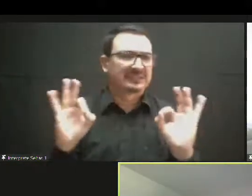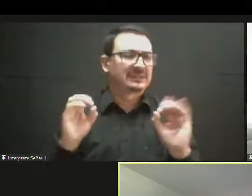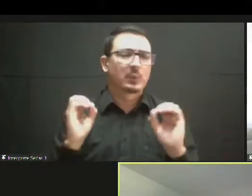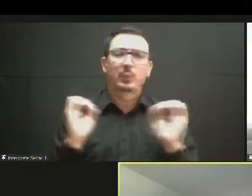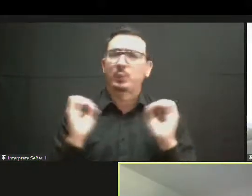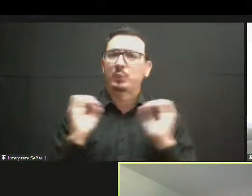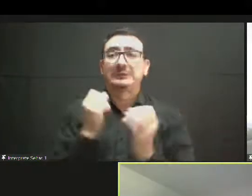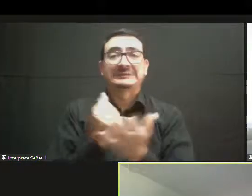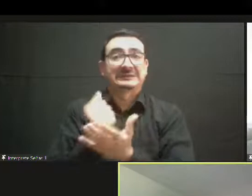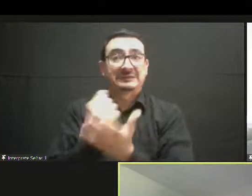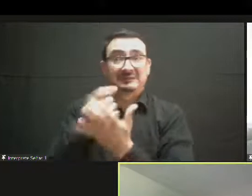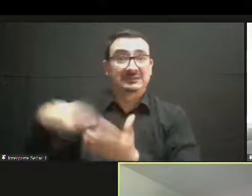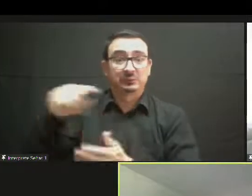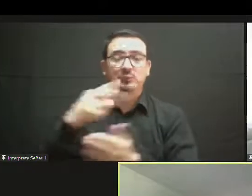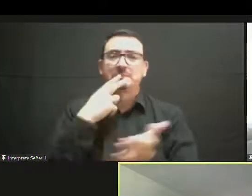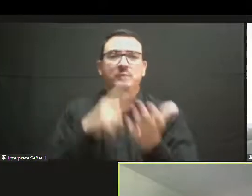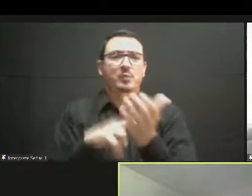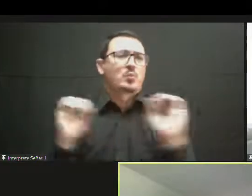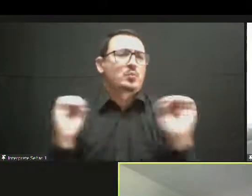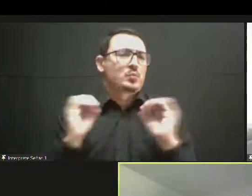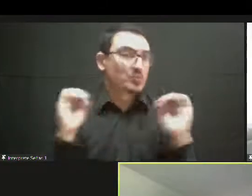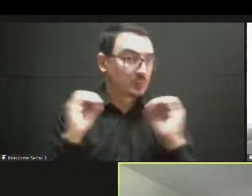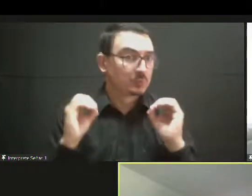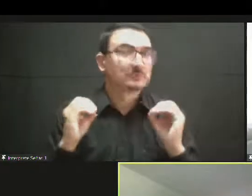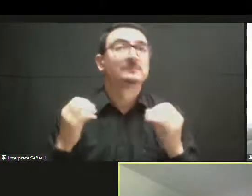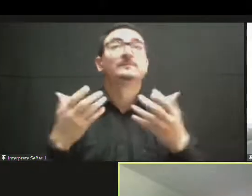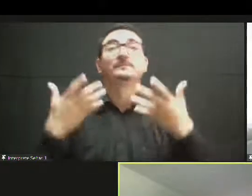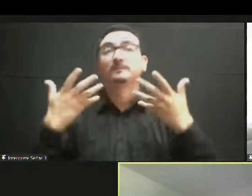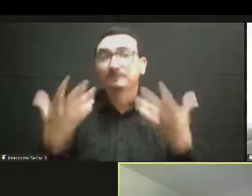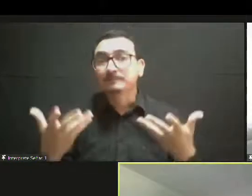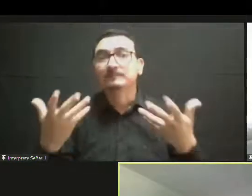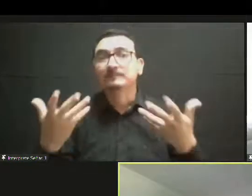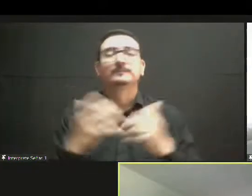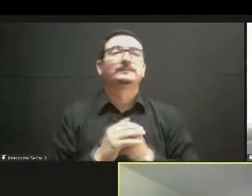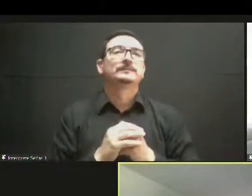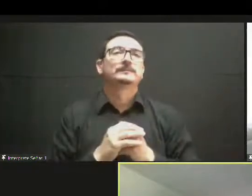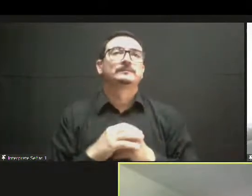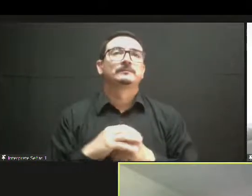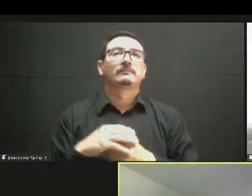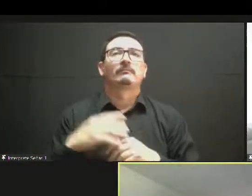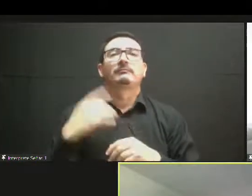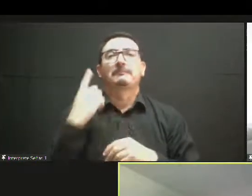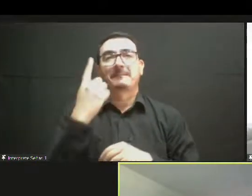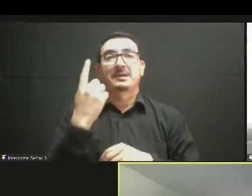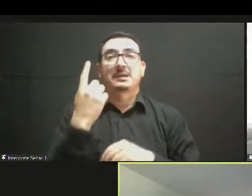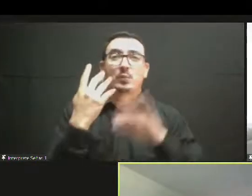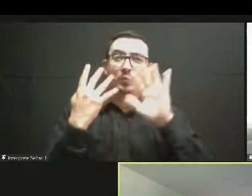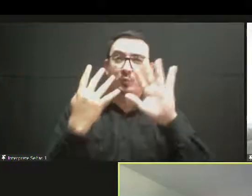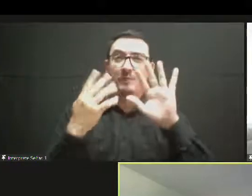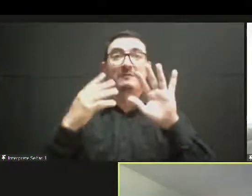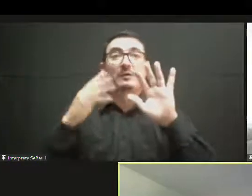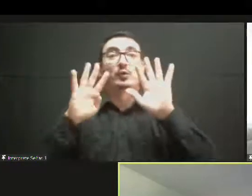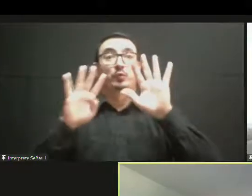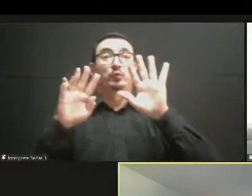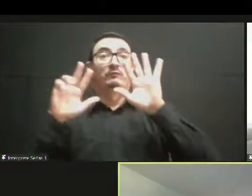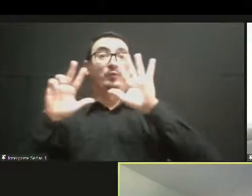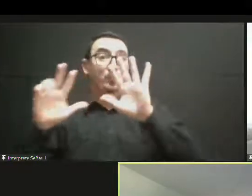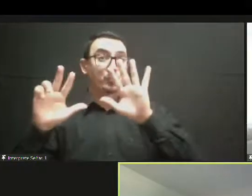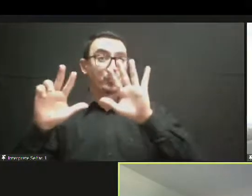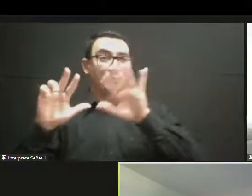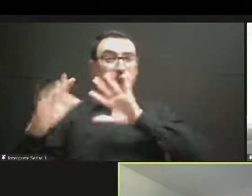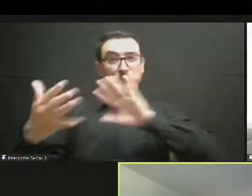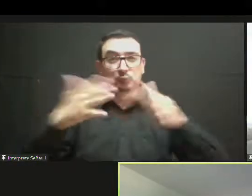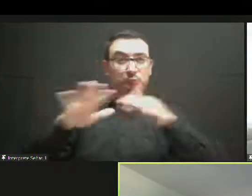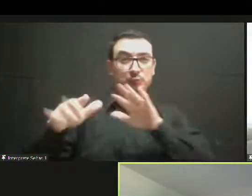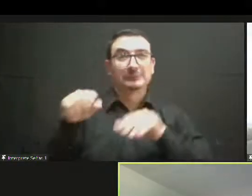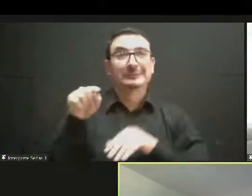until around year 1998 when we had a couple breaking ground